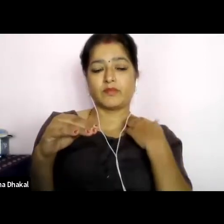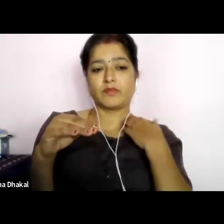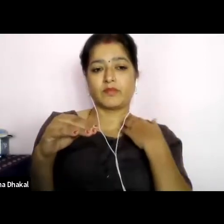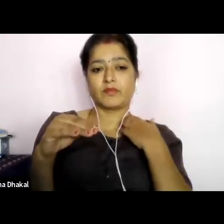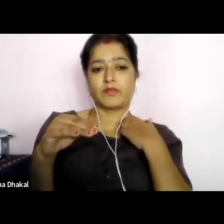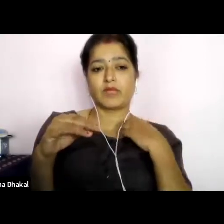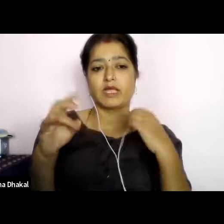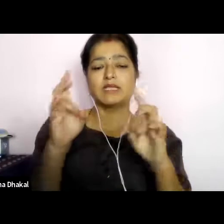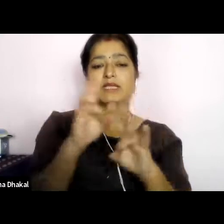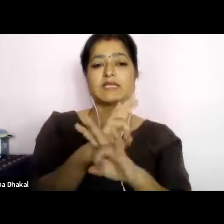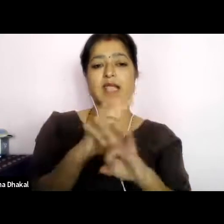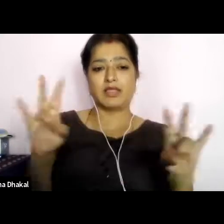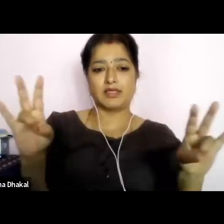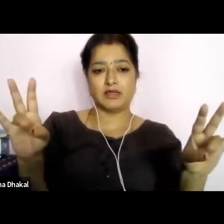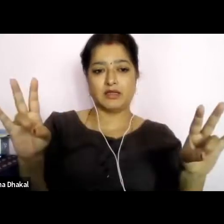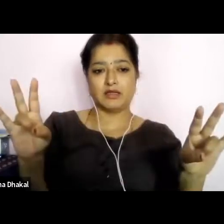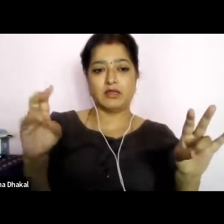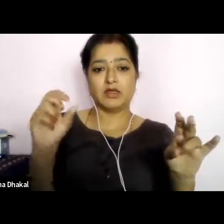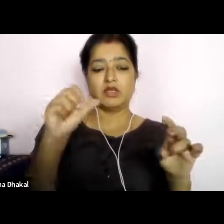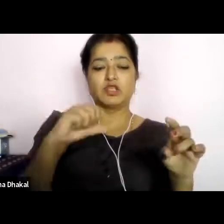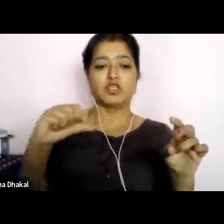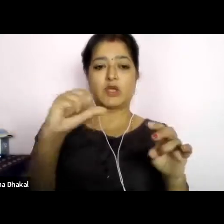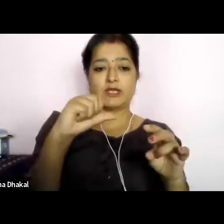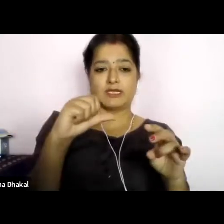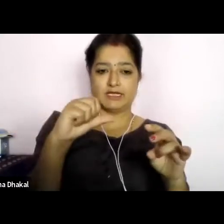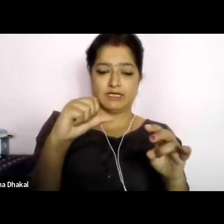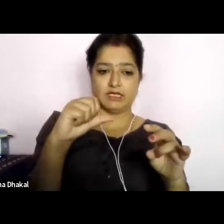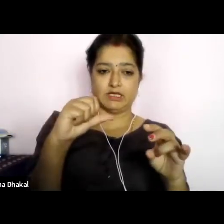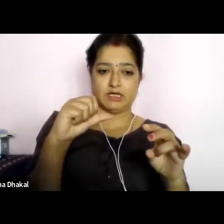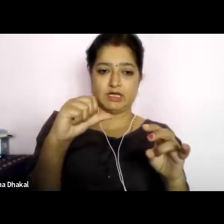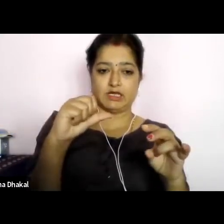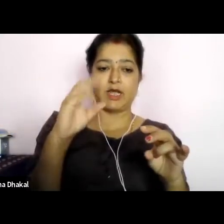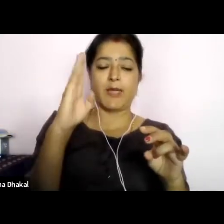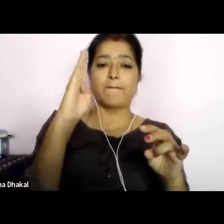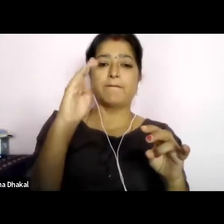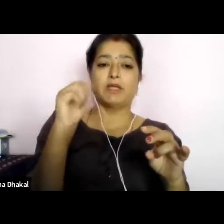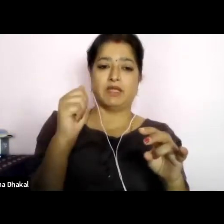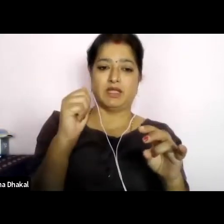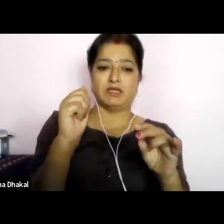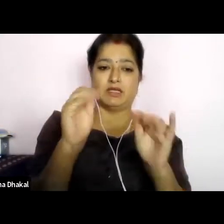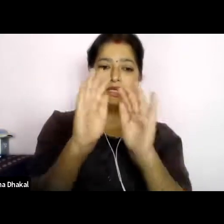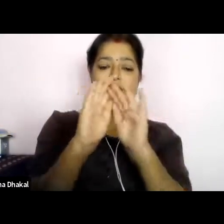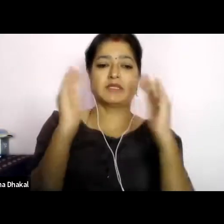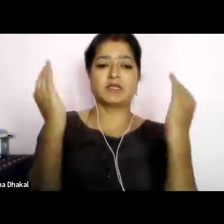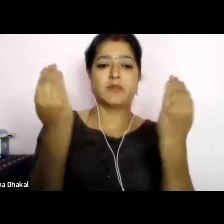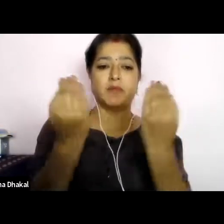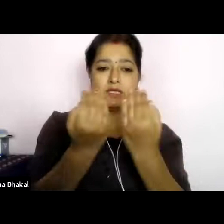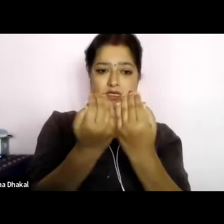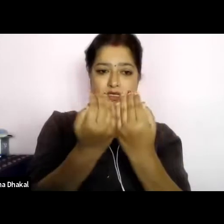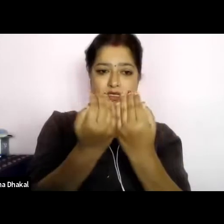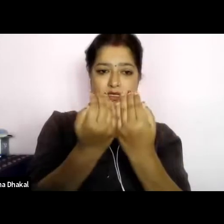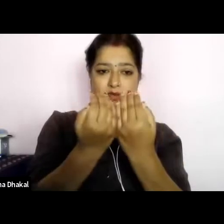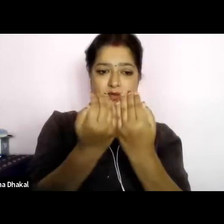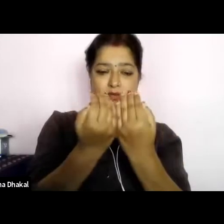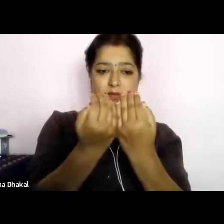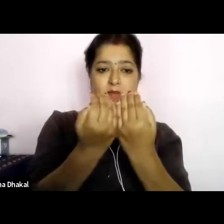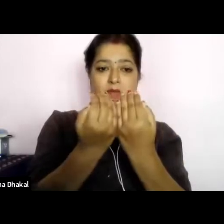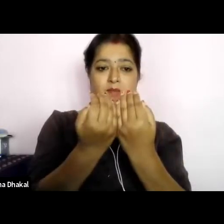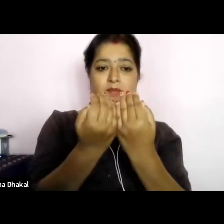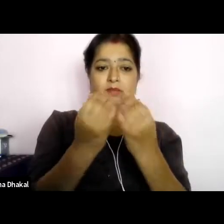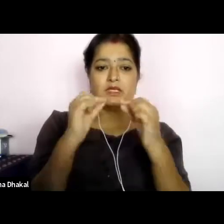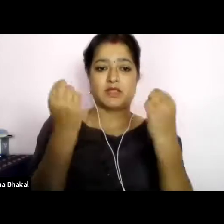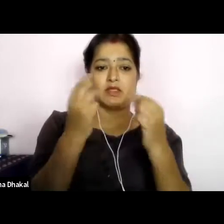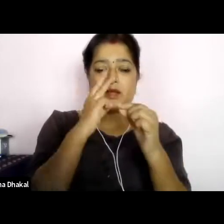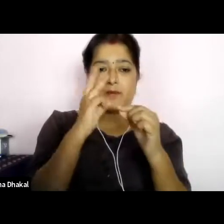Development Studies. As a team member at the Caribbean Policy Development Center since 2015, she manages regional projects